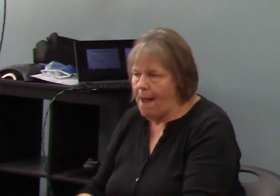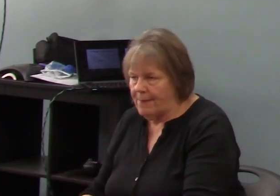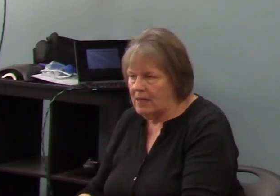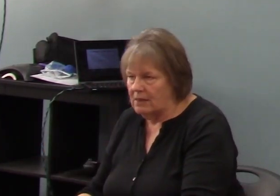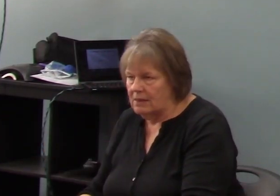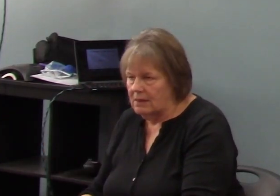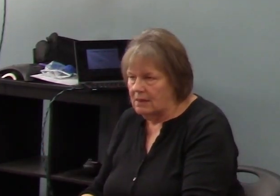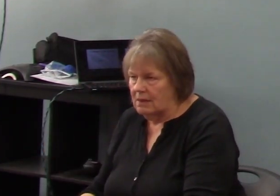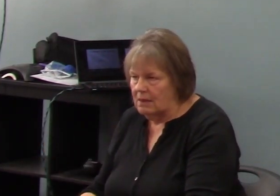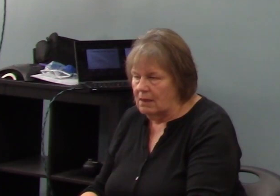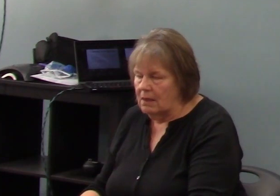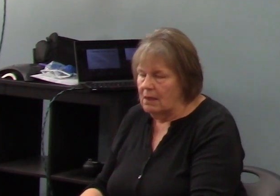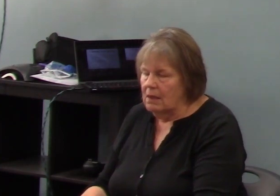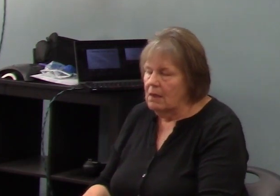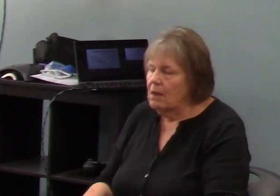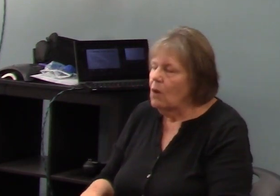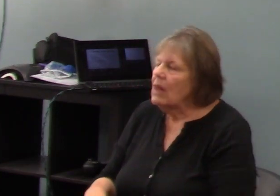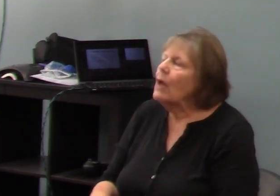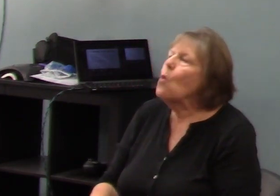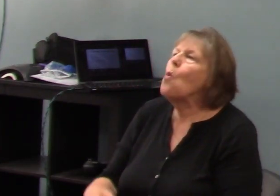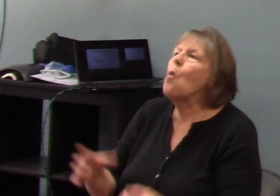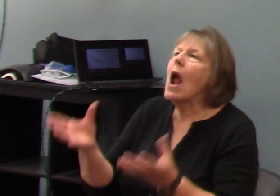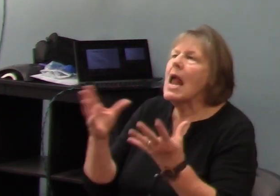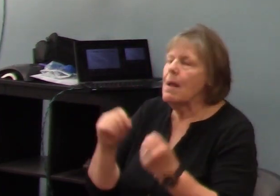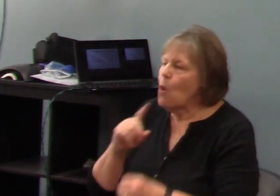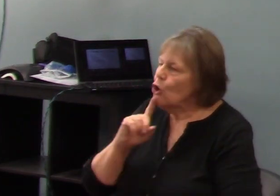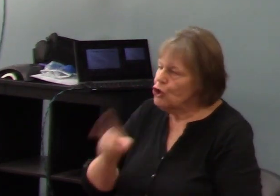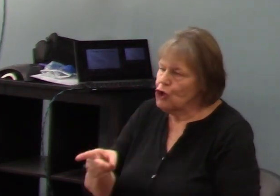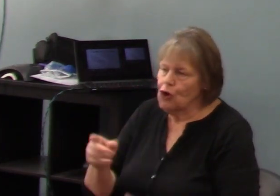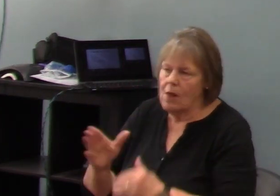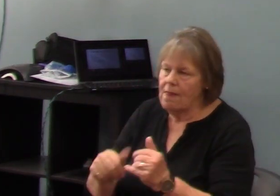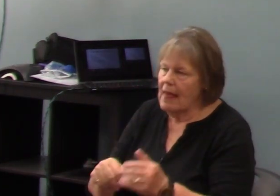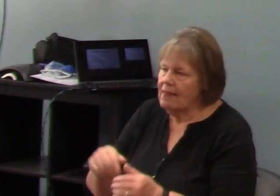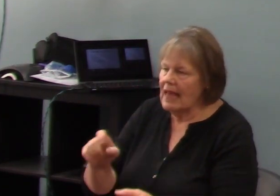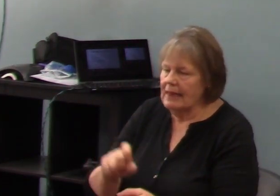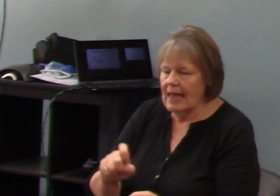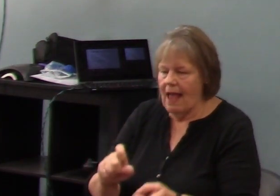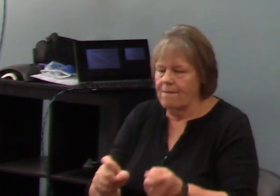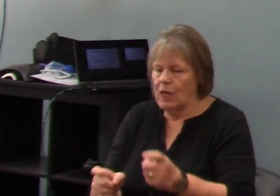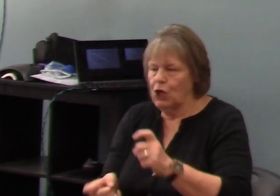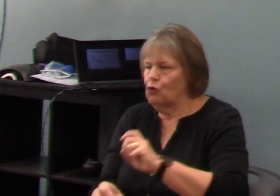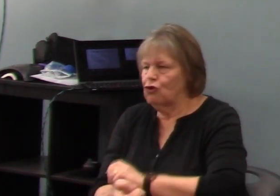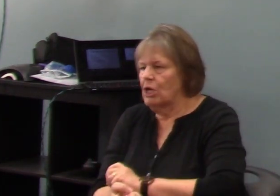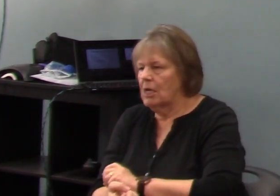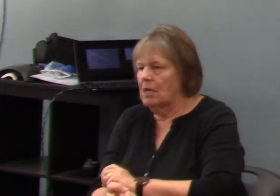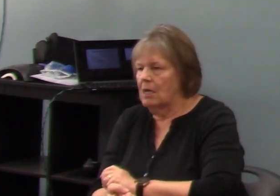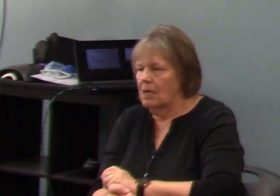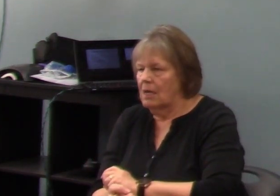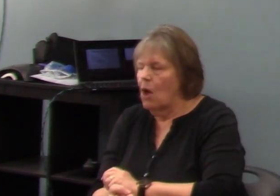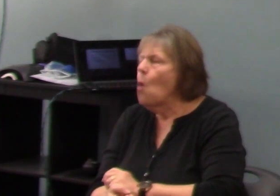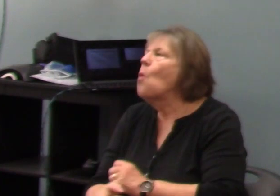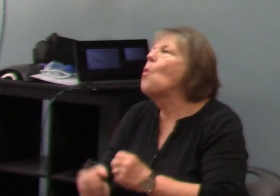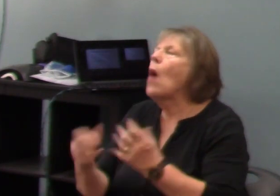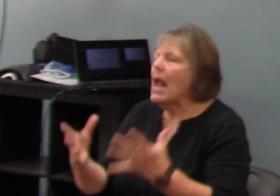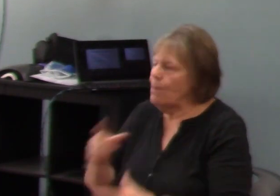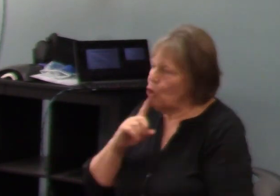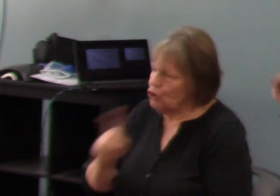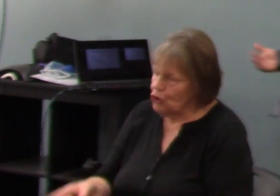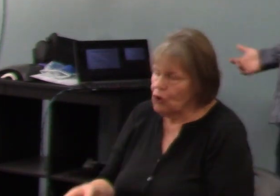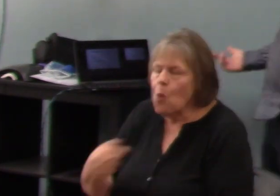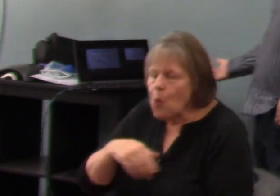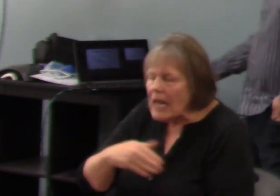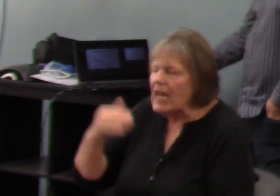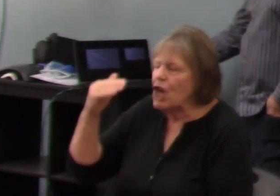true. Way more certain. It's not really a question. And we know that it happened,